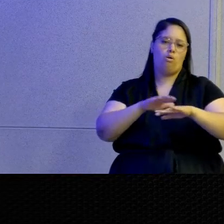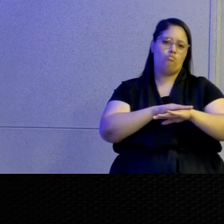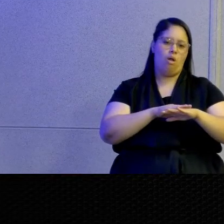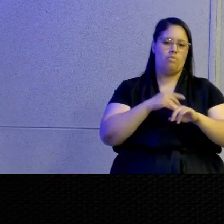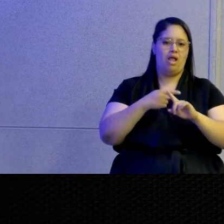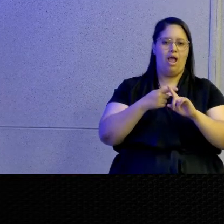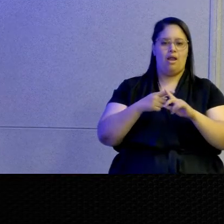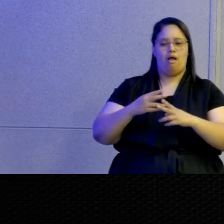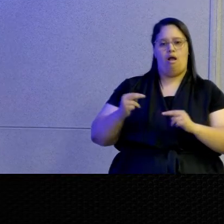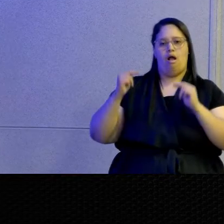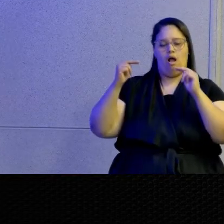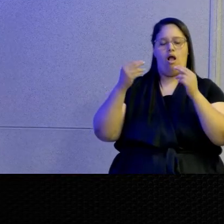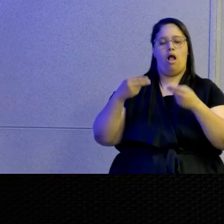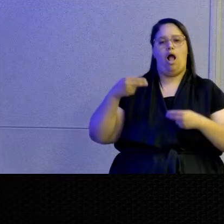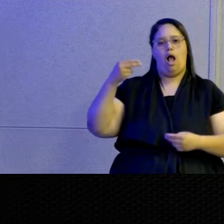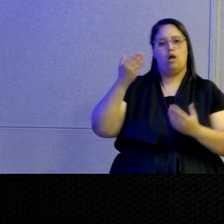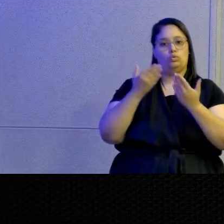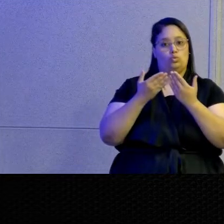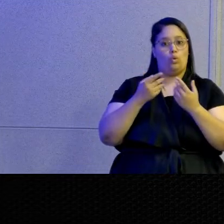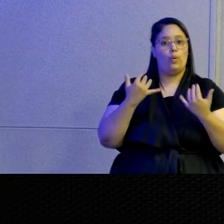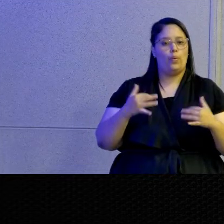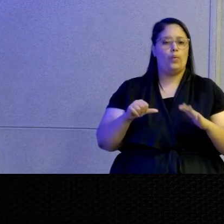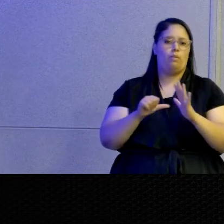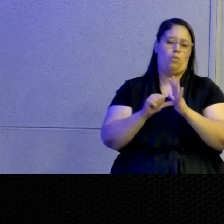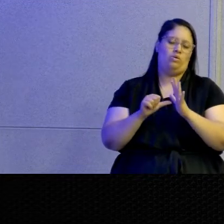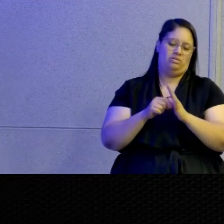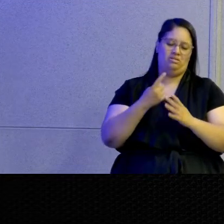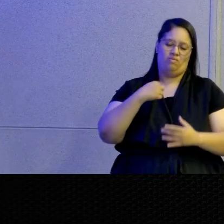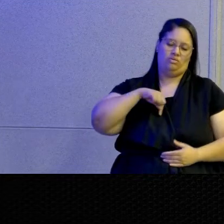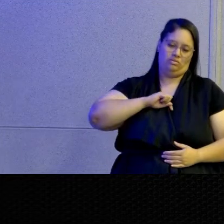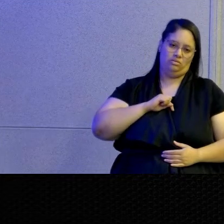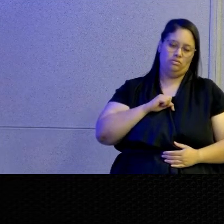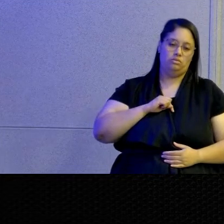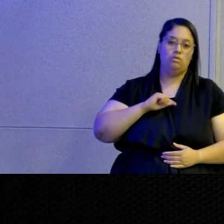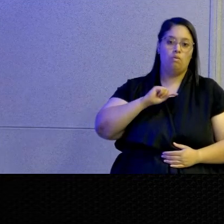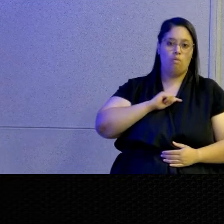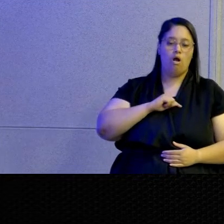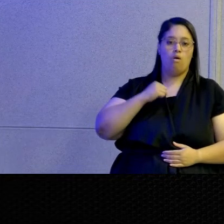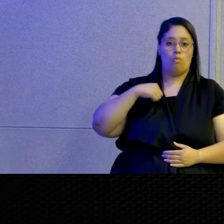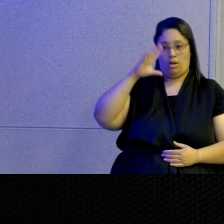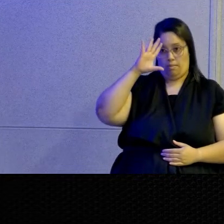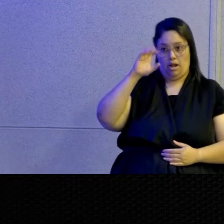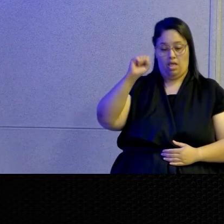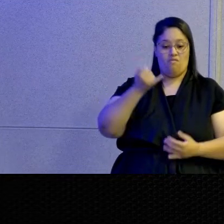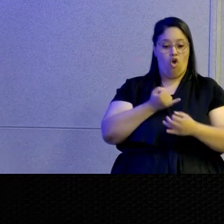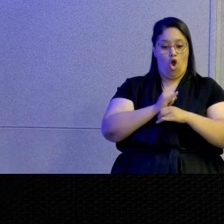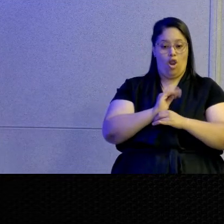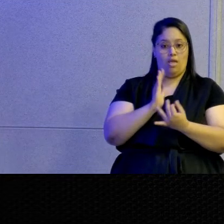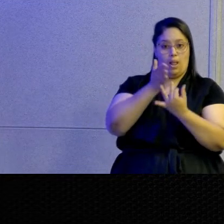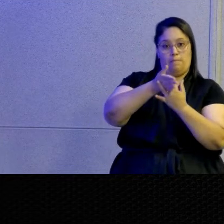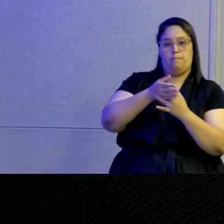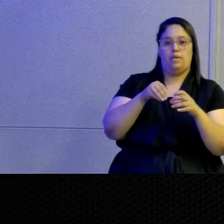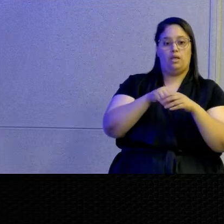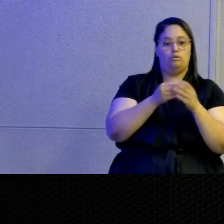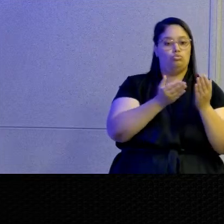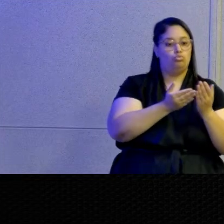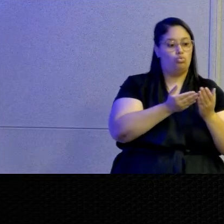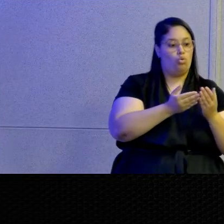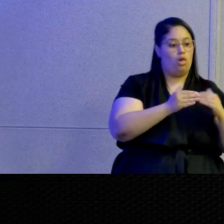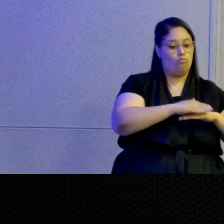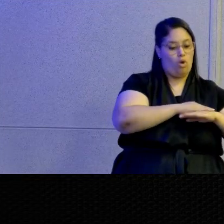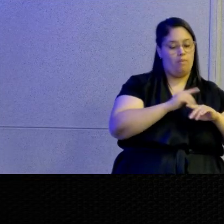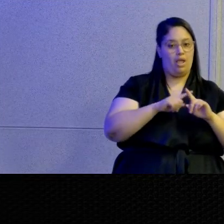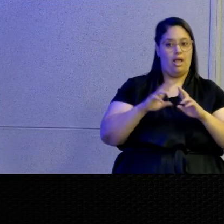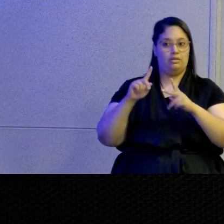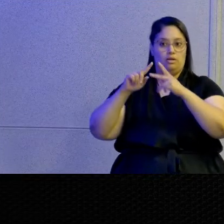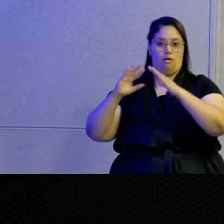and secondary schools, so, which is very important for us, because we believe that early interventions in primary and secondary schools are